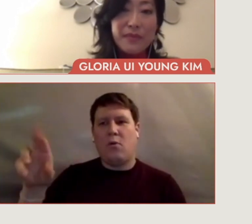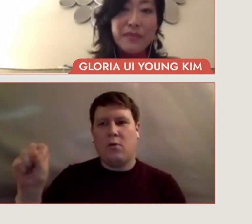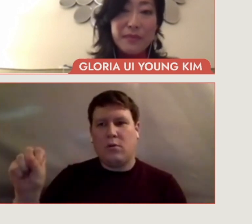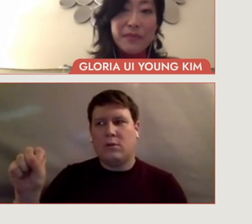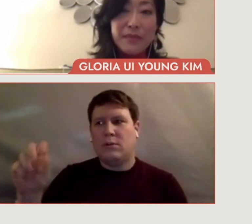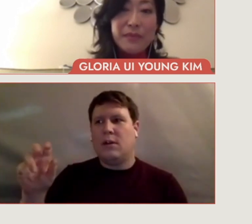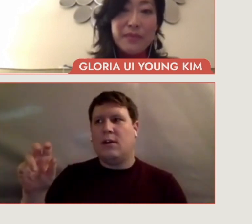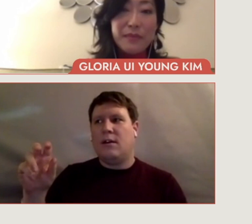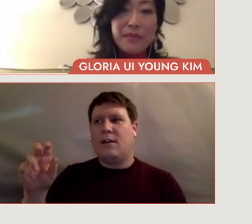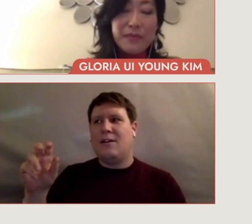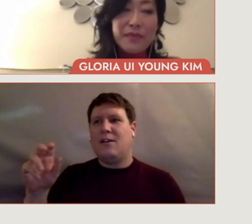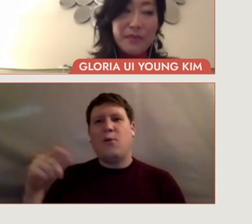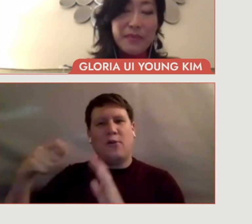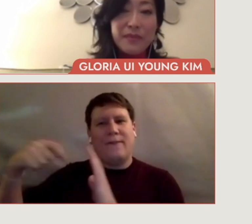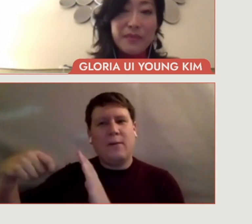what was that kind of like,